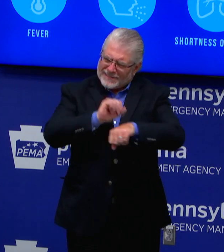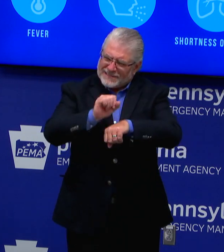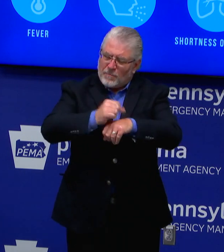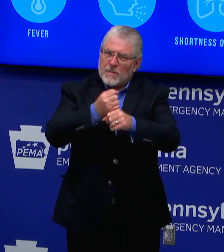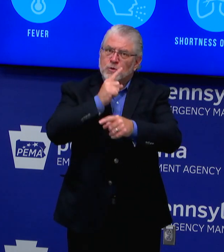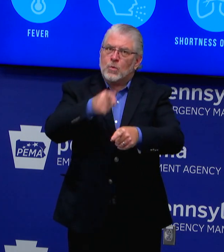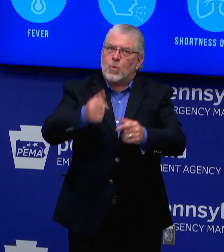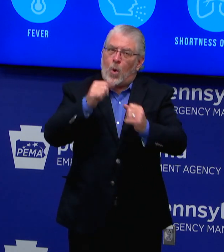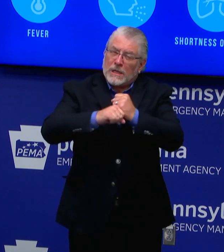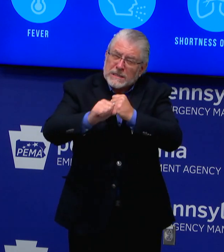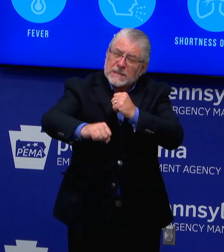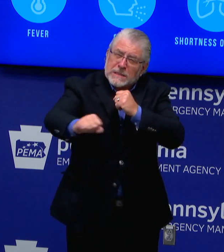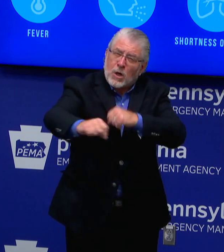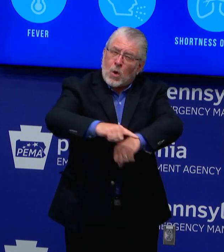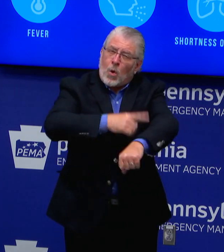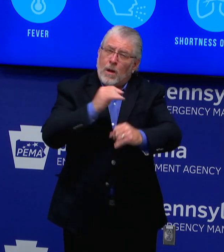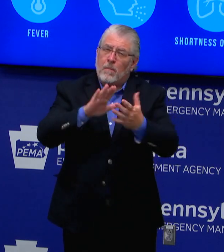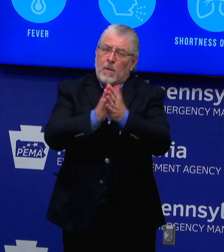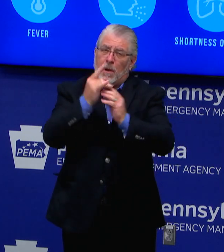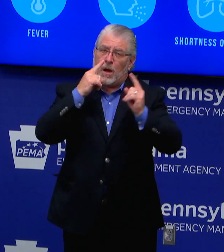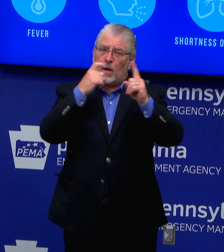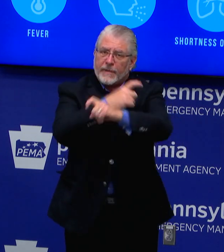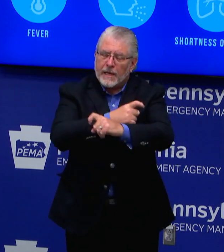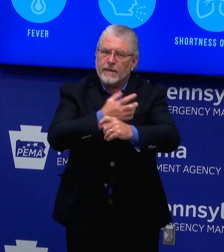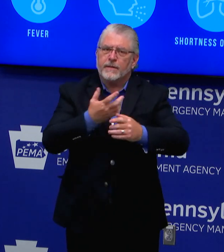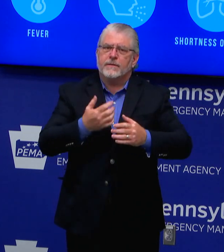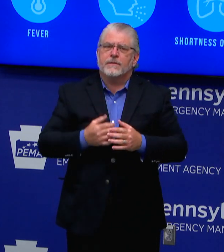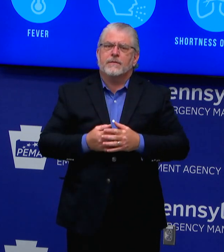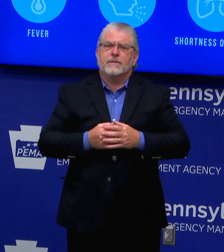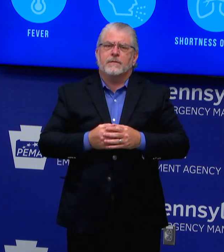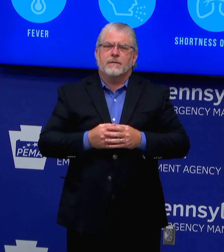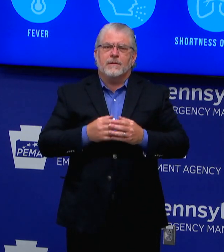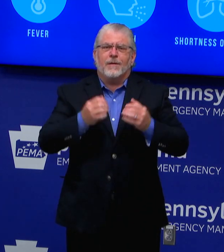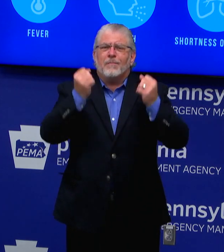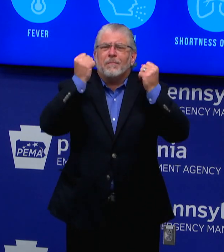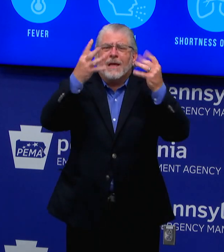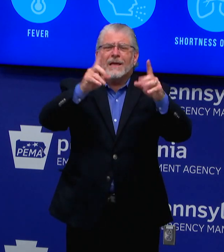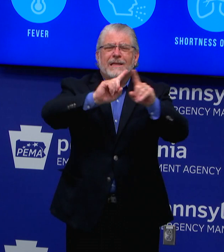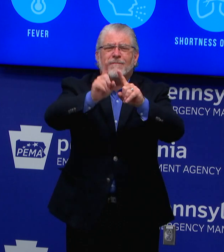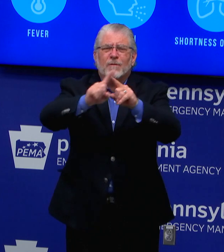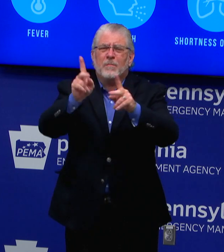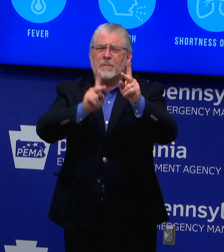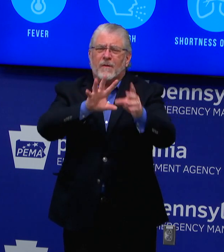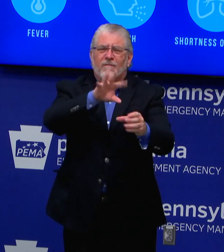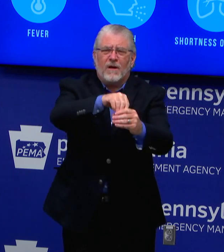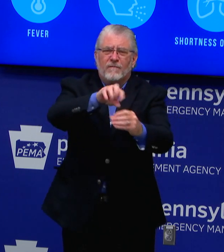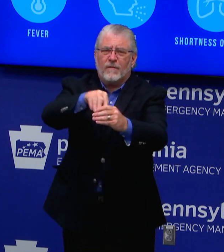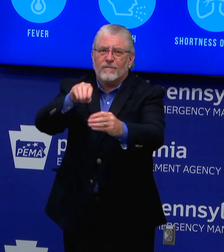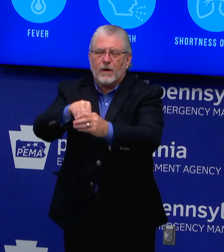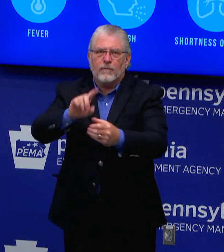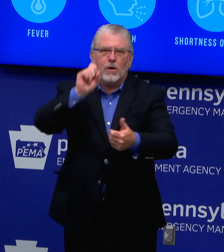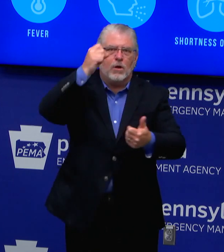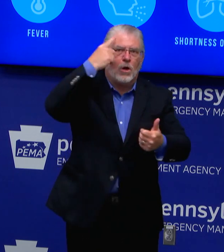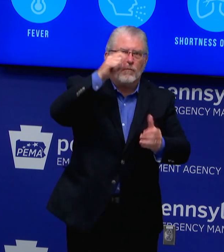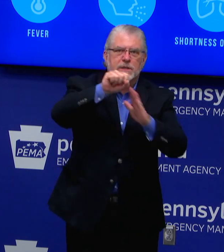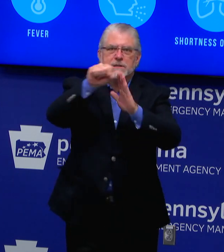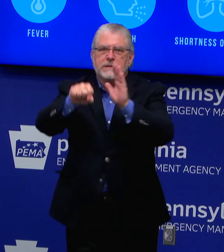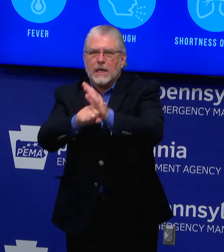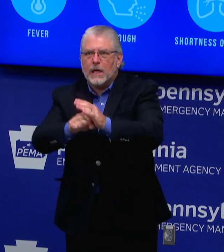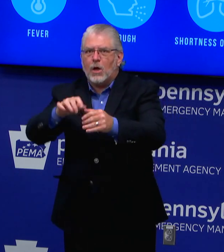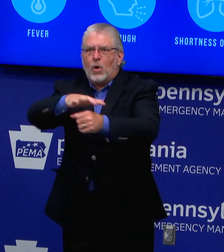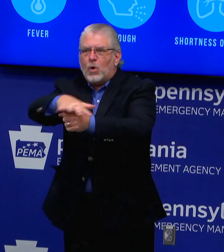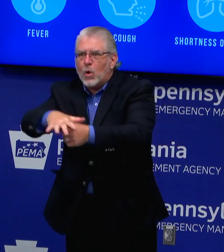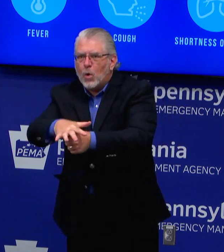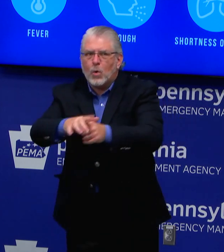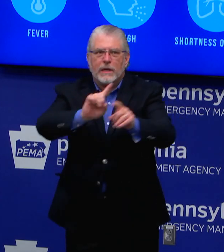will require everyone across all response disciplines, levels of government, and agencies and organizations working together to address